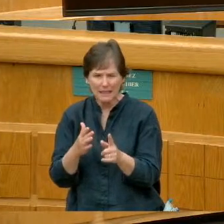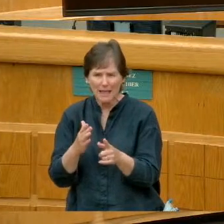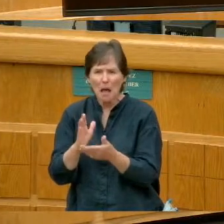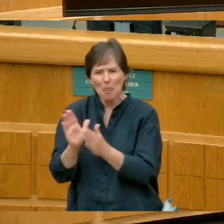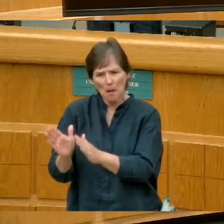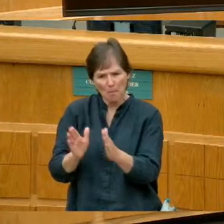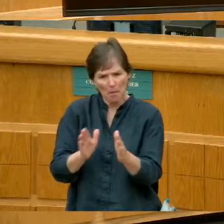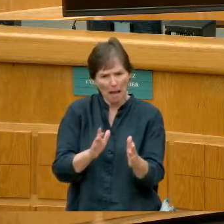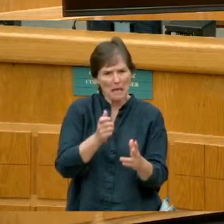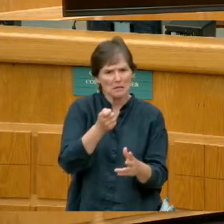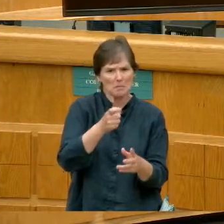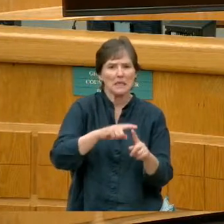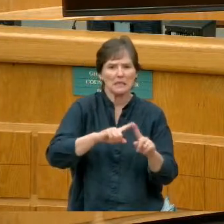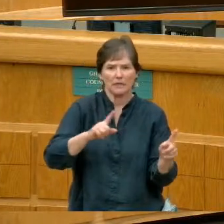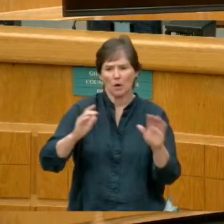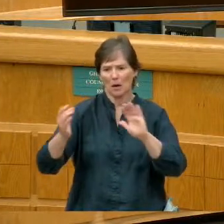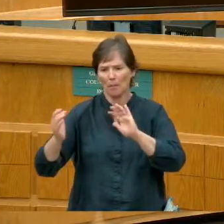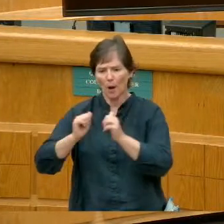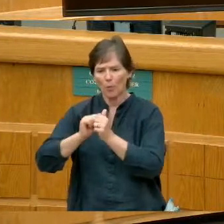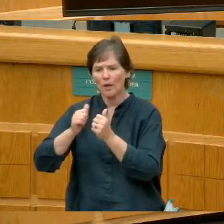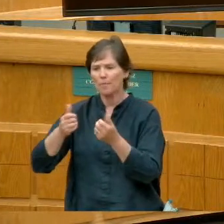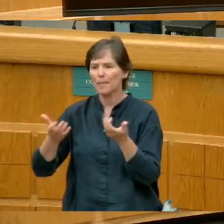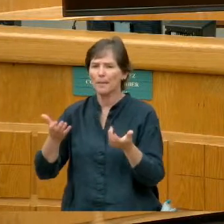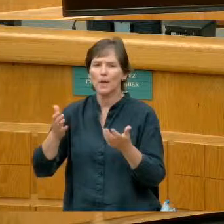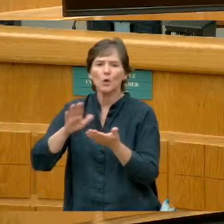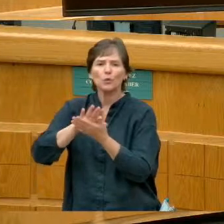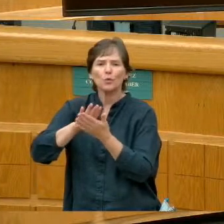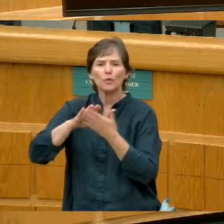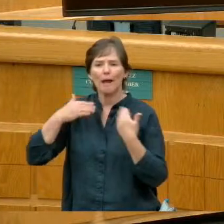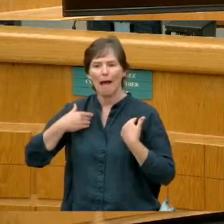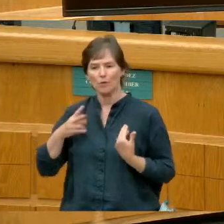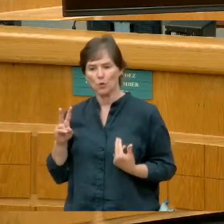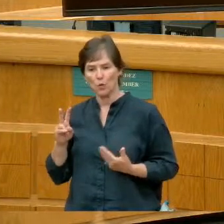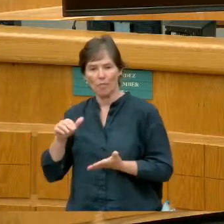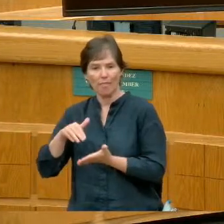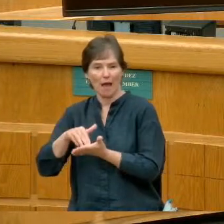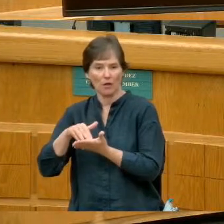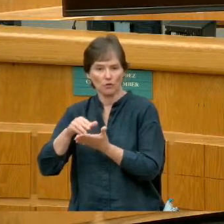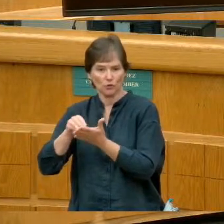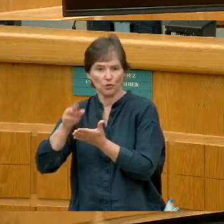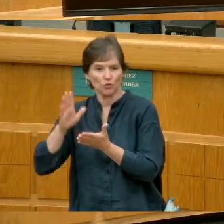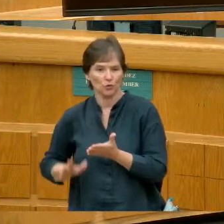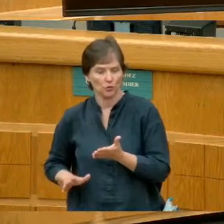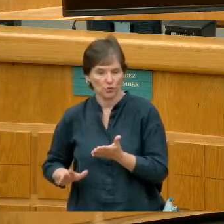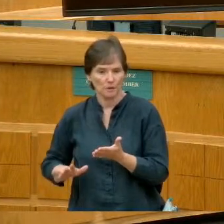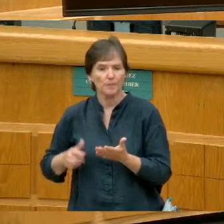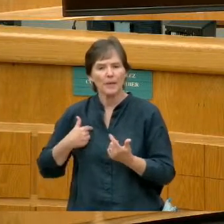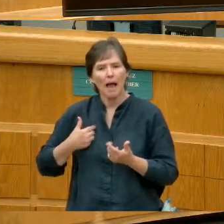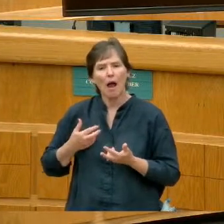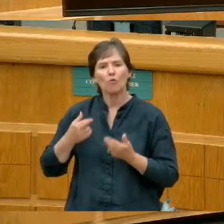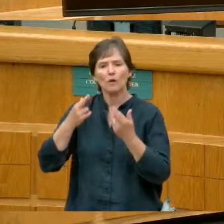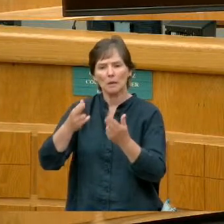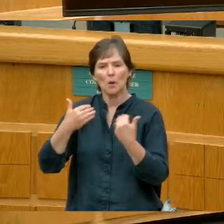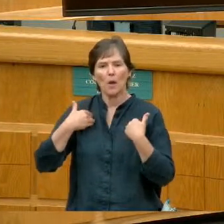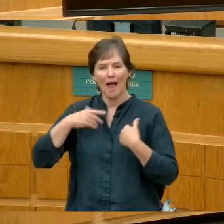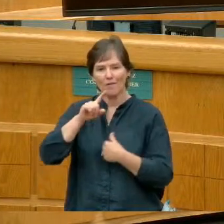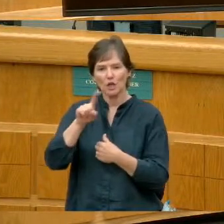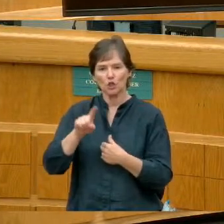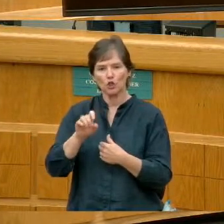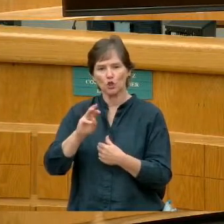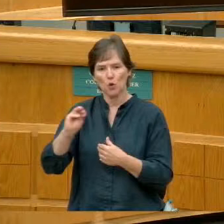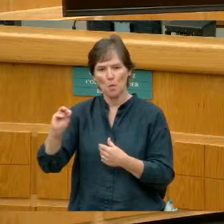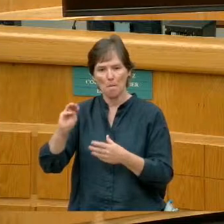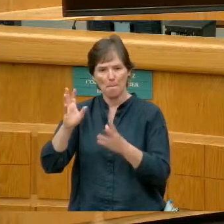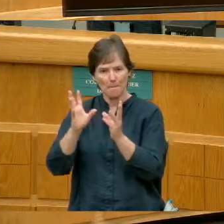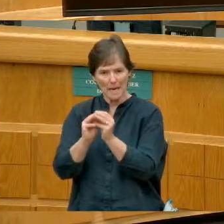a school of 2,000. So what I've recommended is that we get together on a Zoom meeting and we are going to